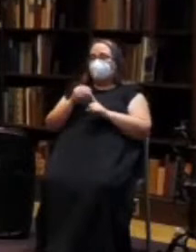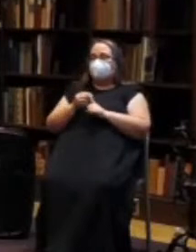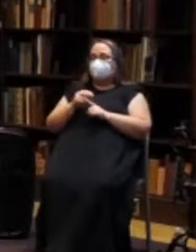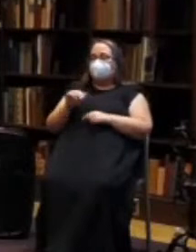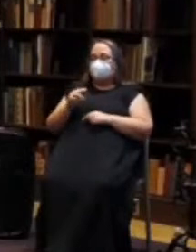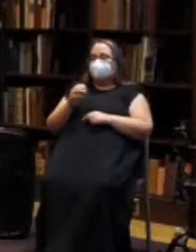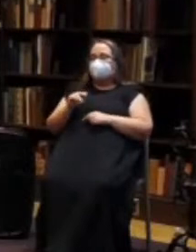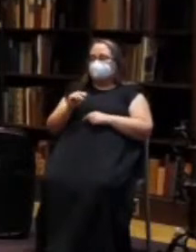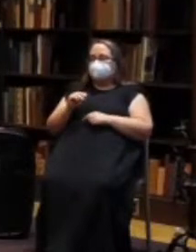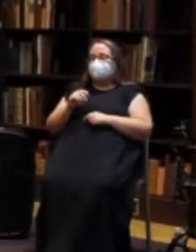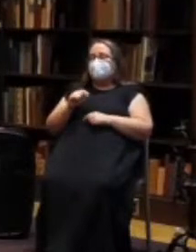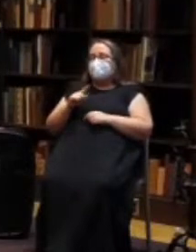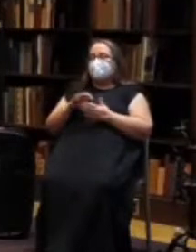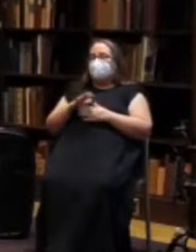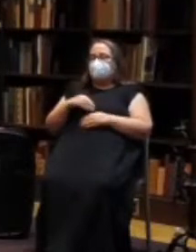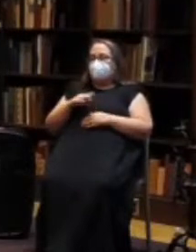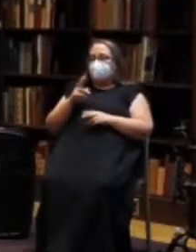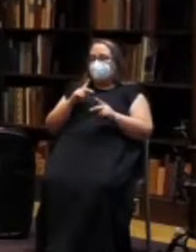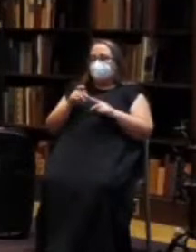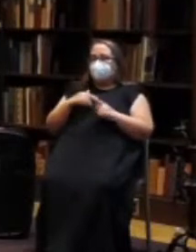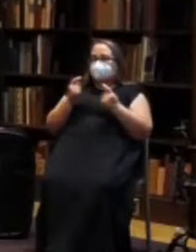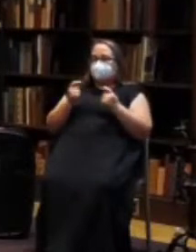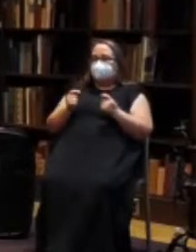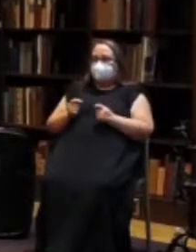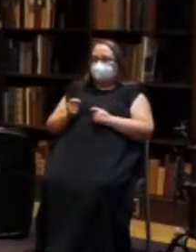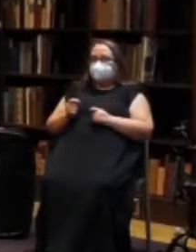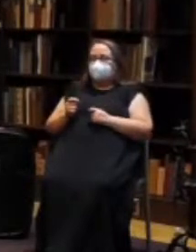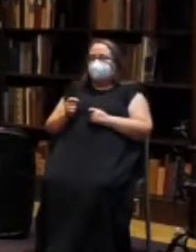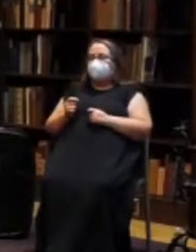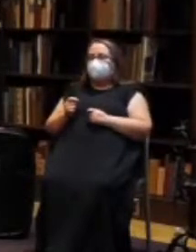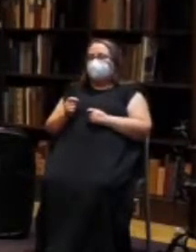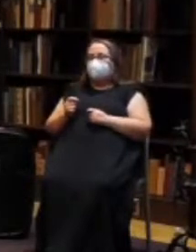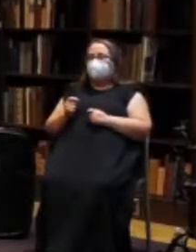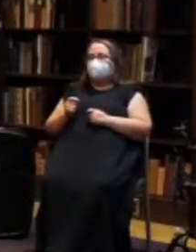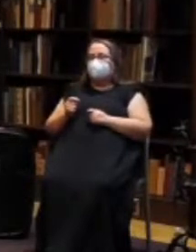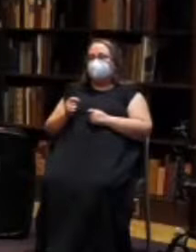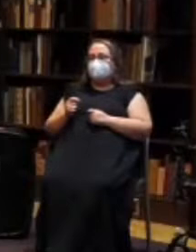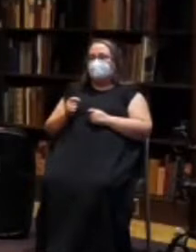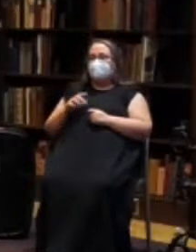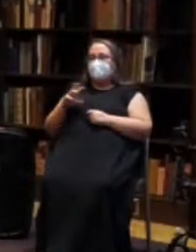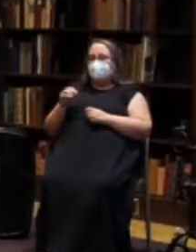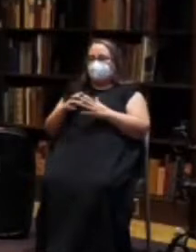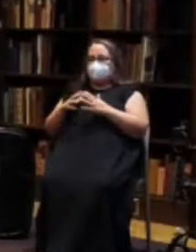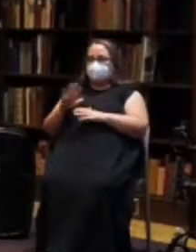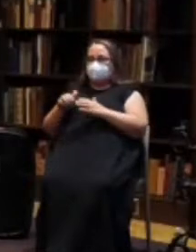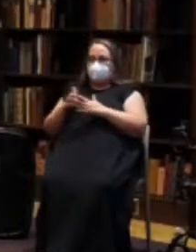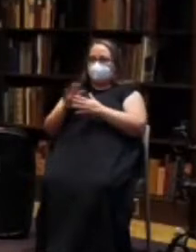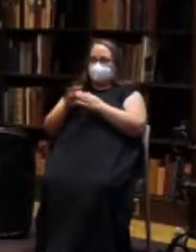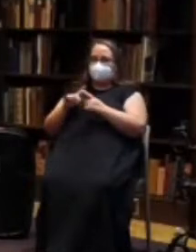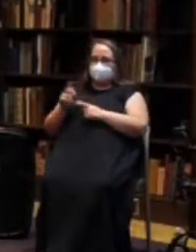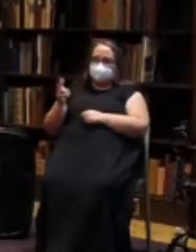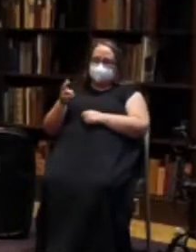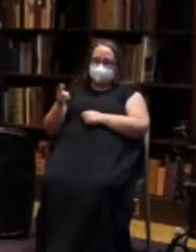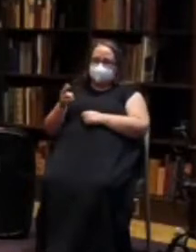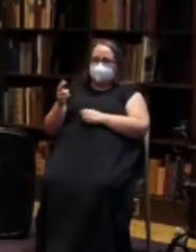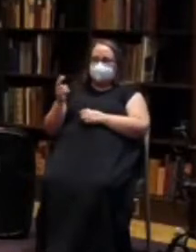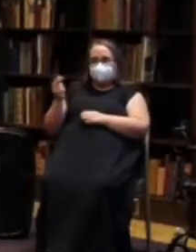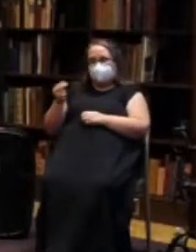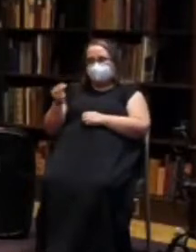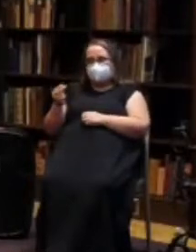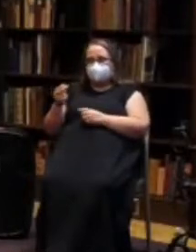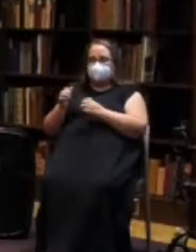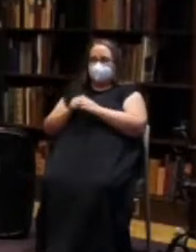is that they believe that white people had stripped African Americans of all connections to their history and heritage through